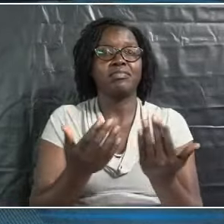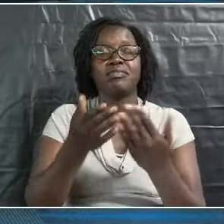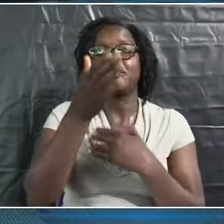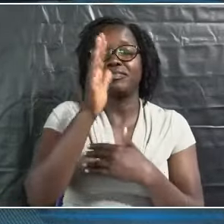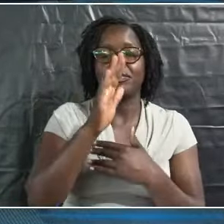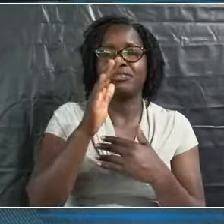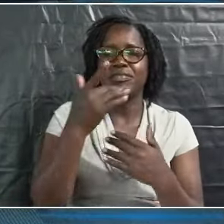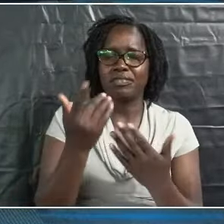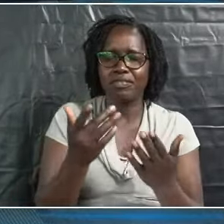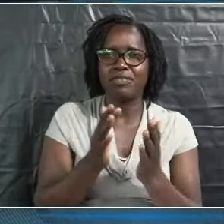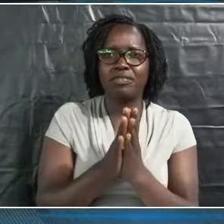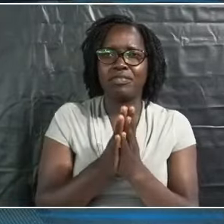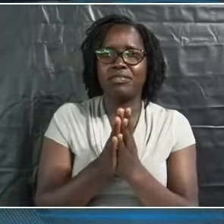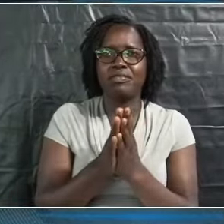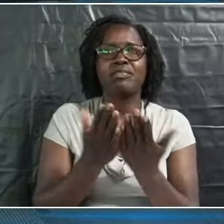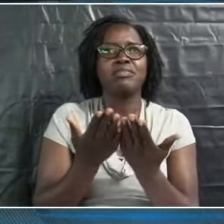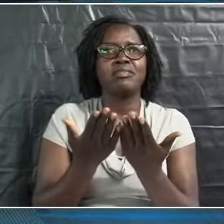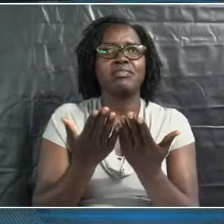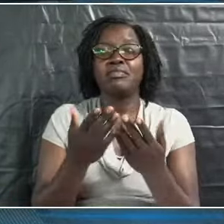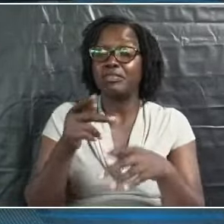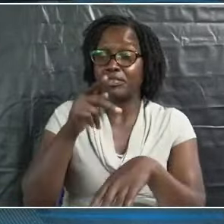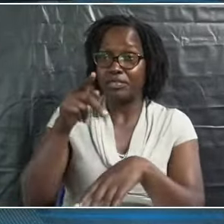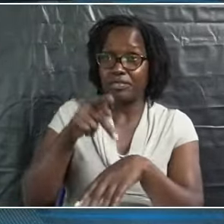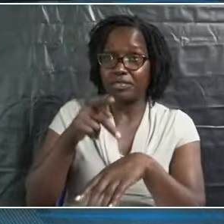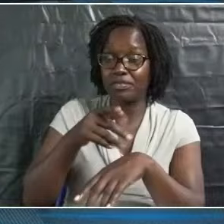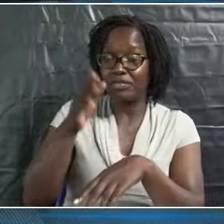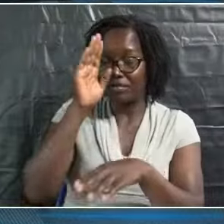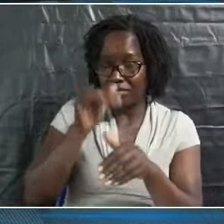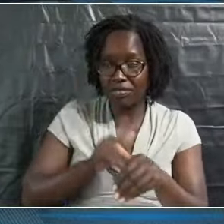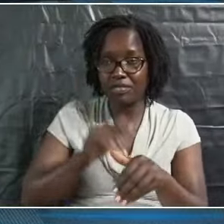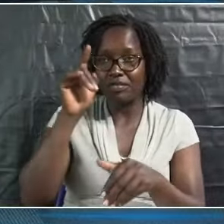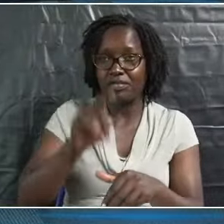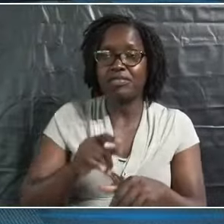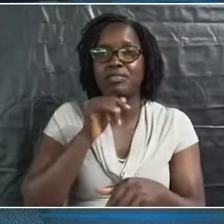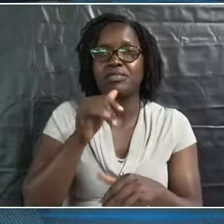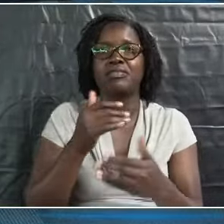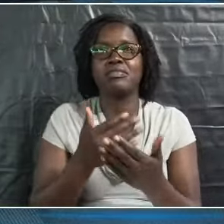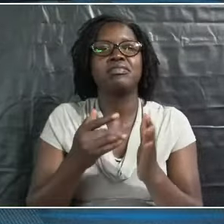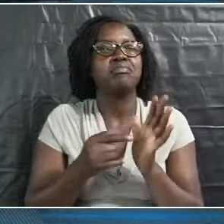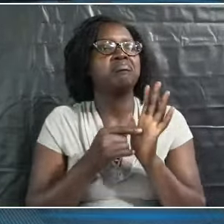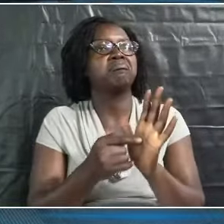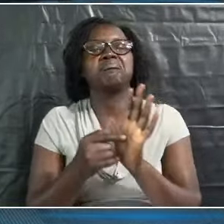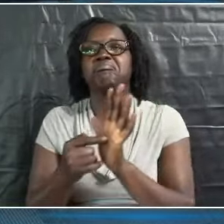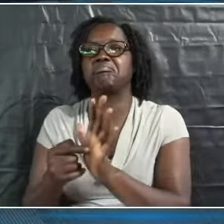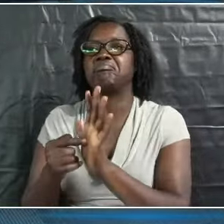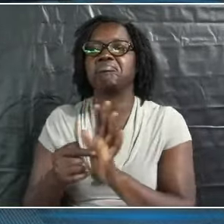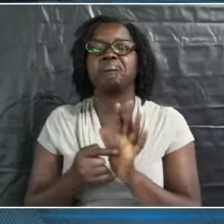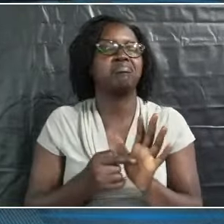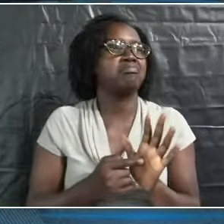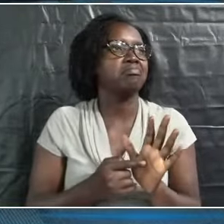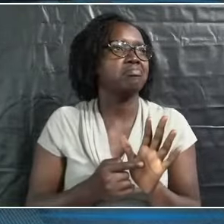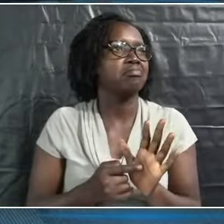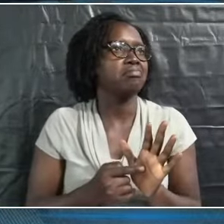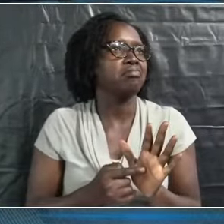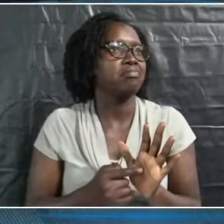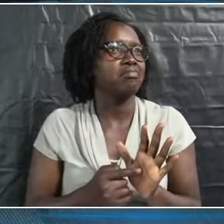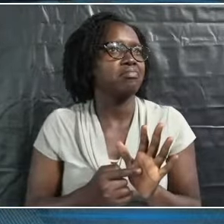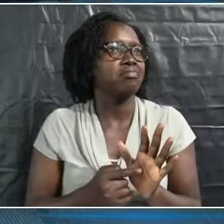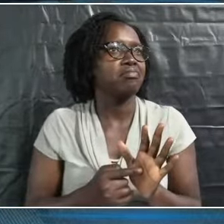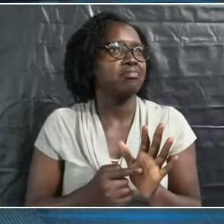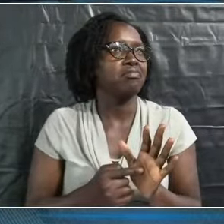are controlled by the principles of God. It is not a thing of showing off. I also